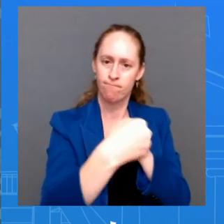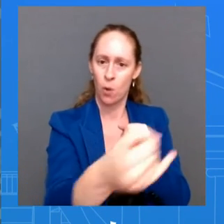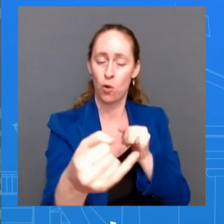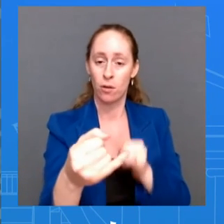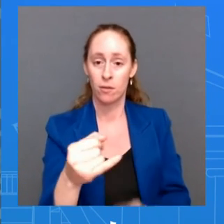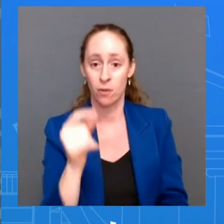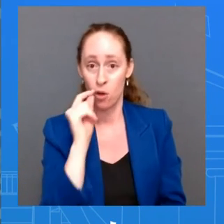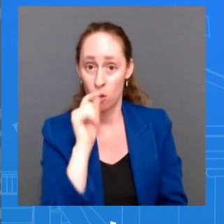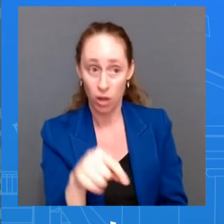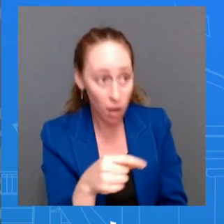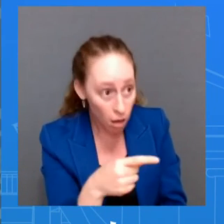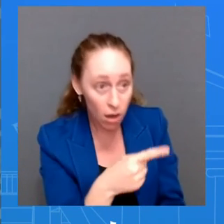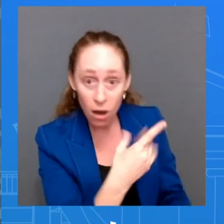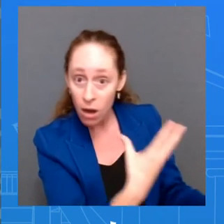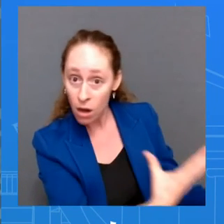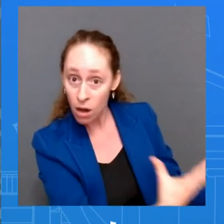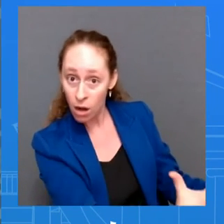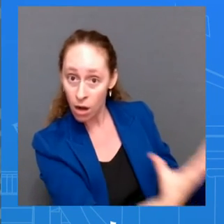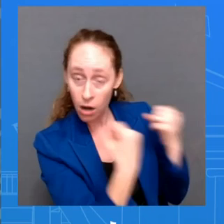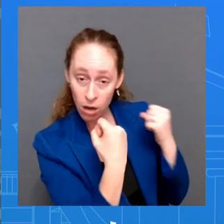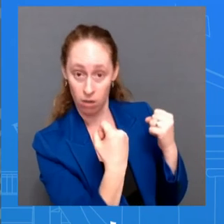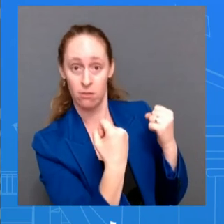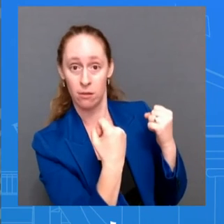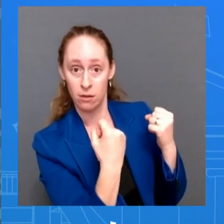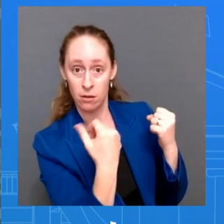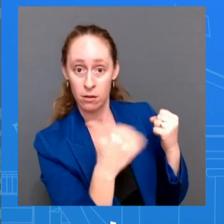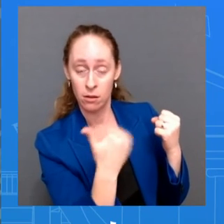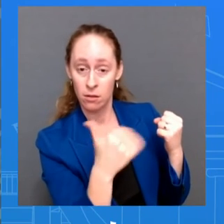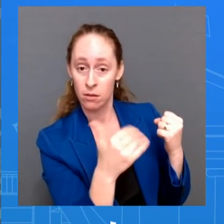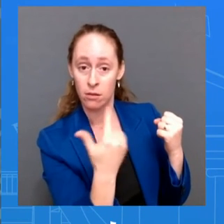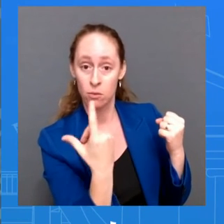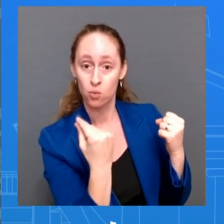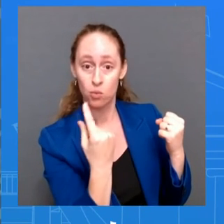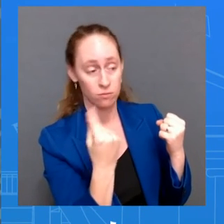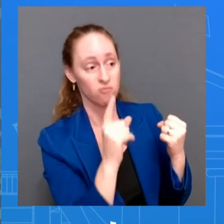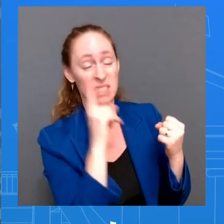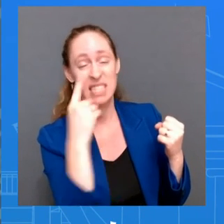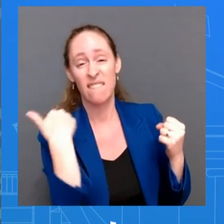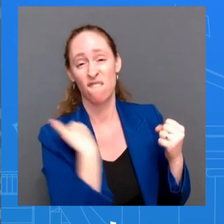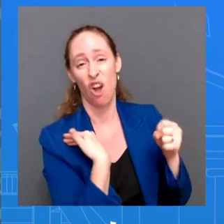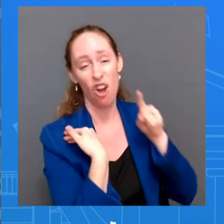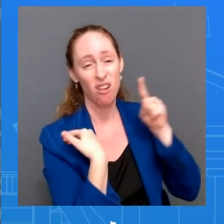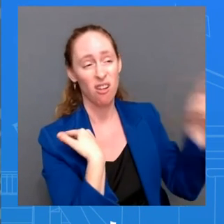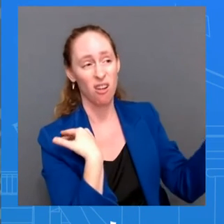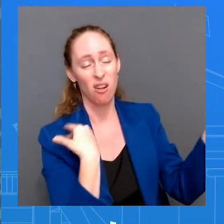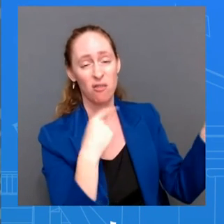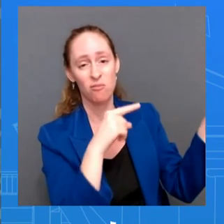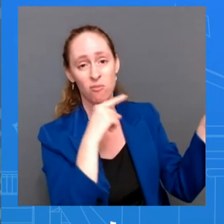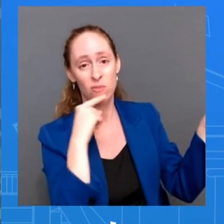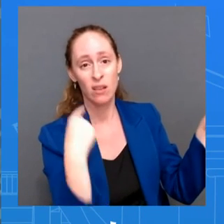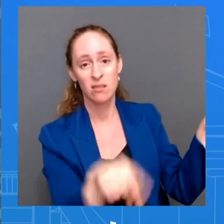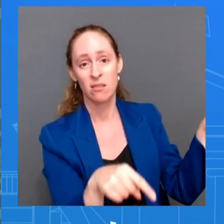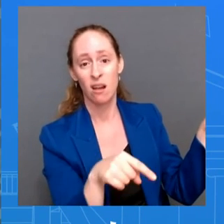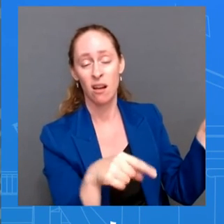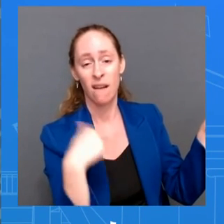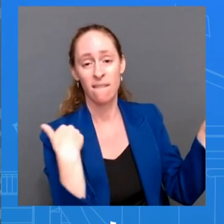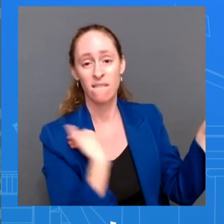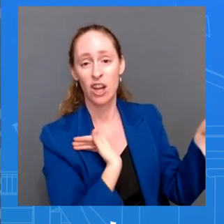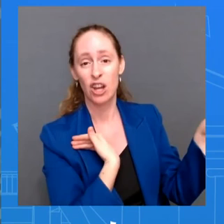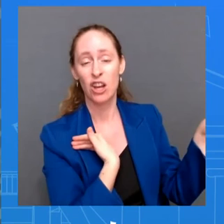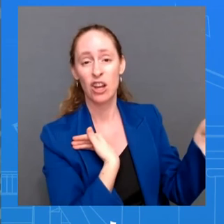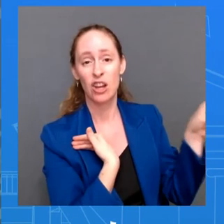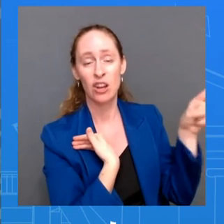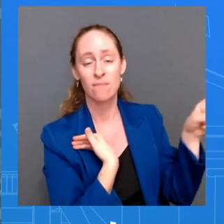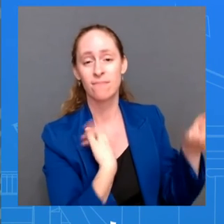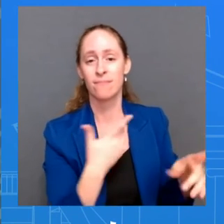causing this war, which is causing also global challenges around the world. So this can end. This can